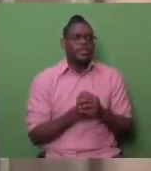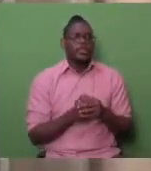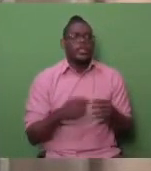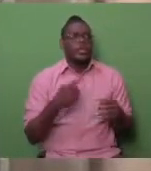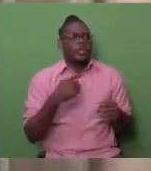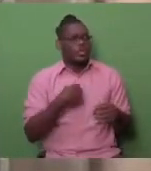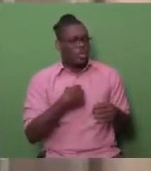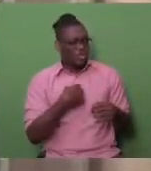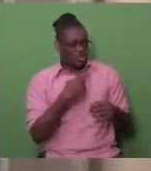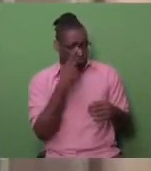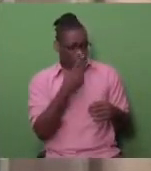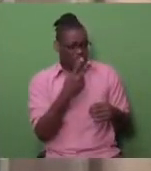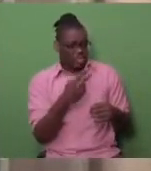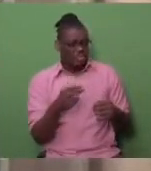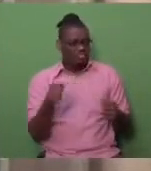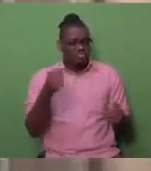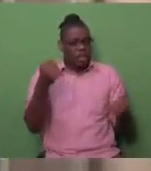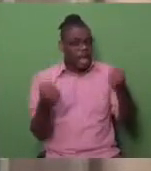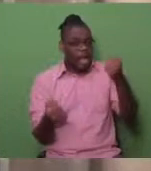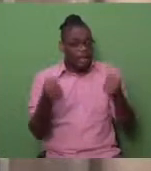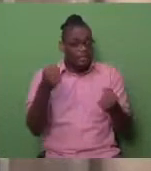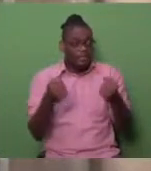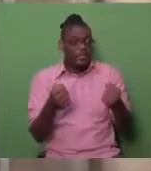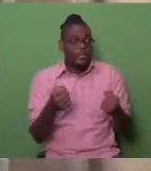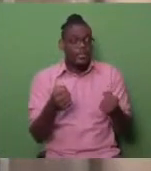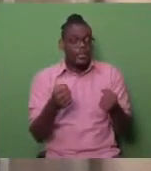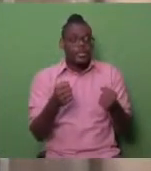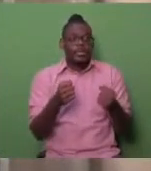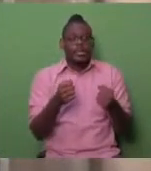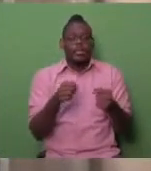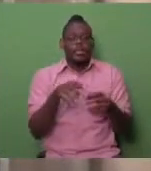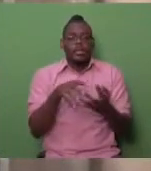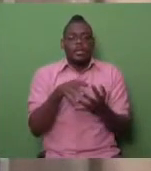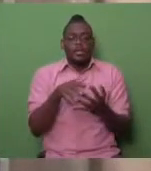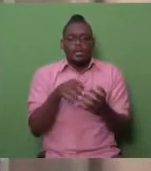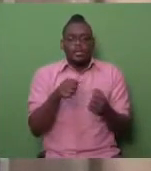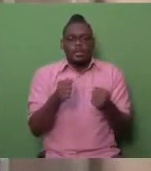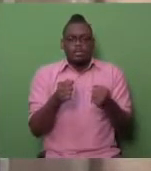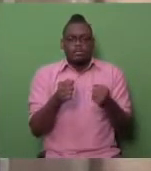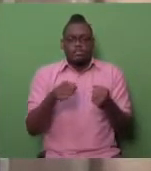Someone told me the PNM is a pothole national movement.